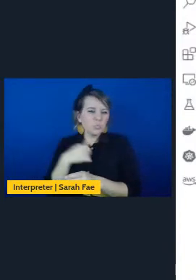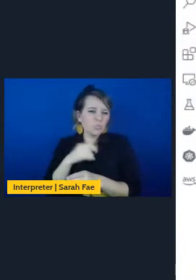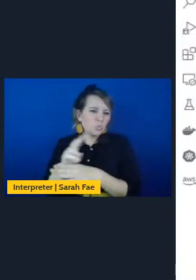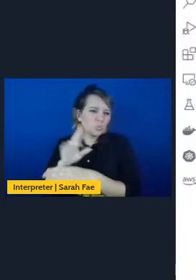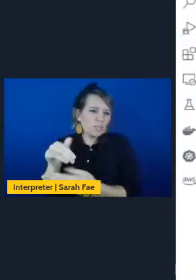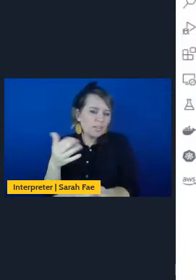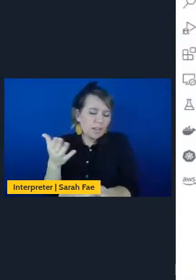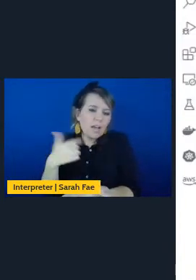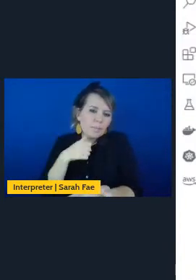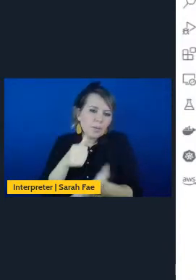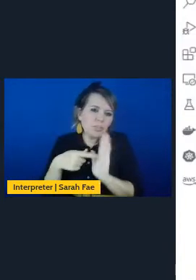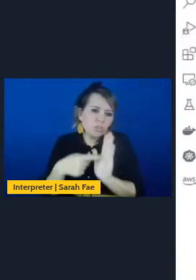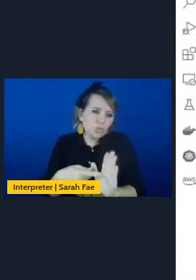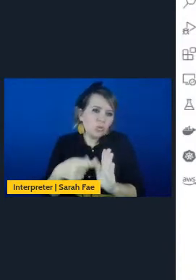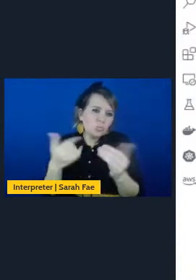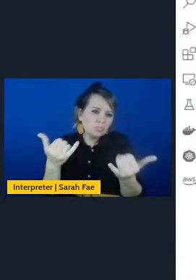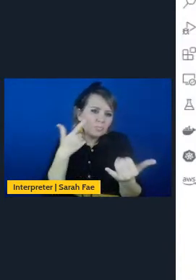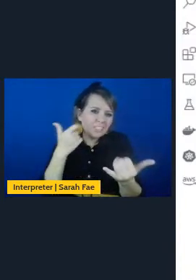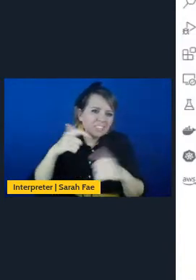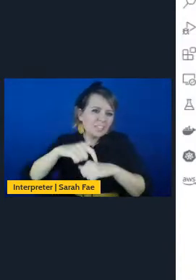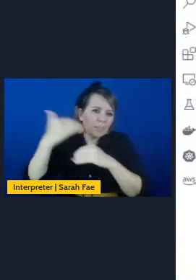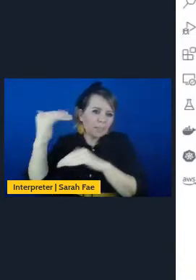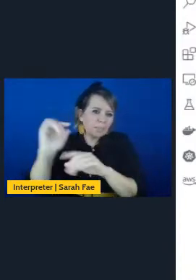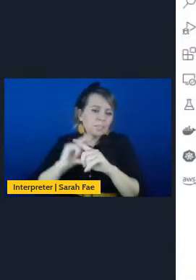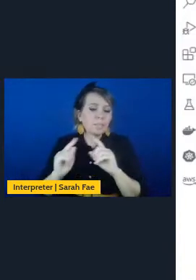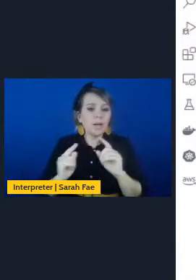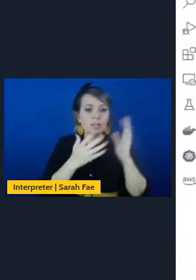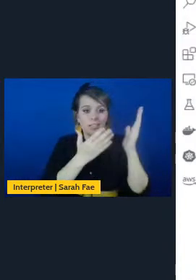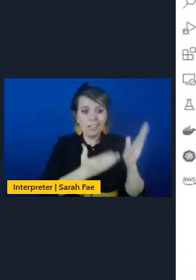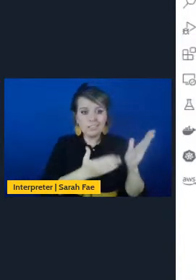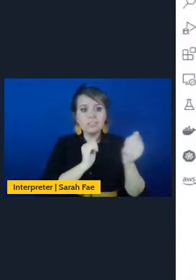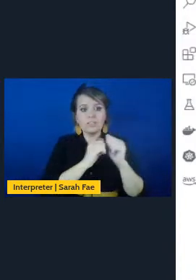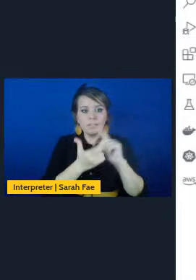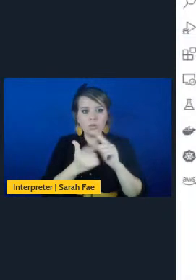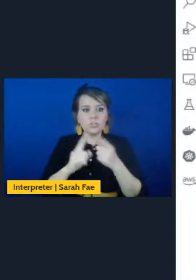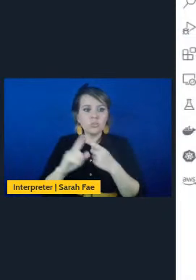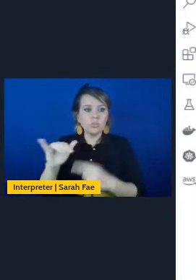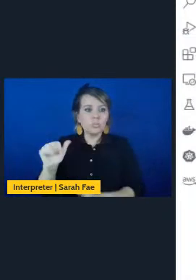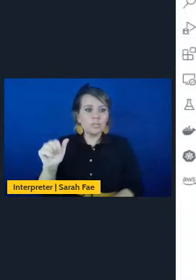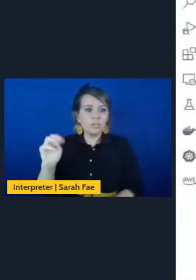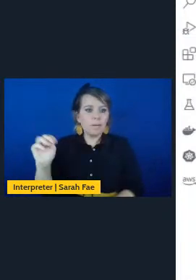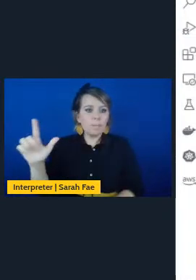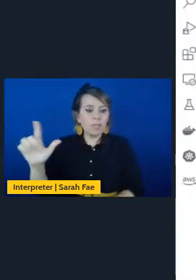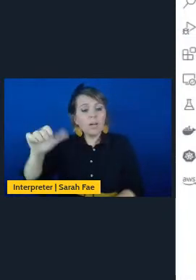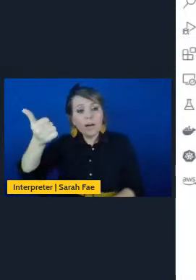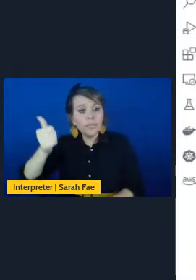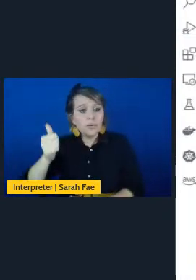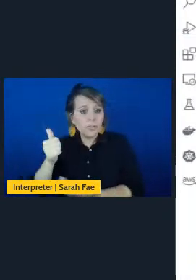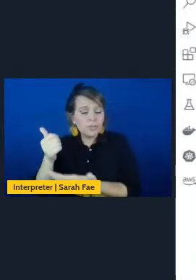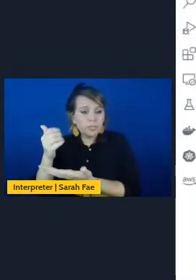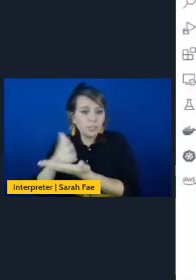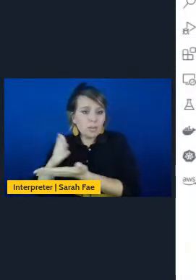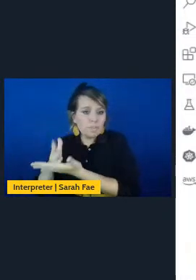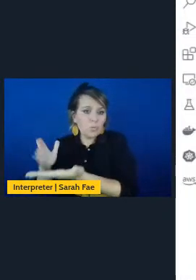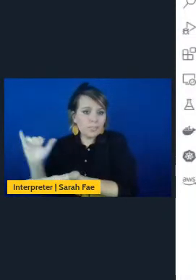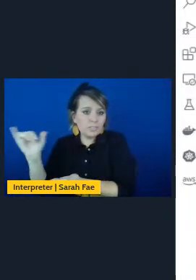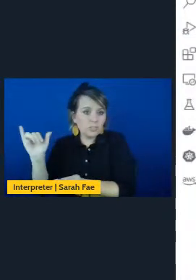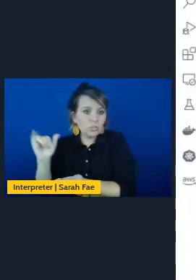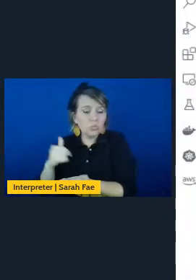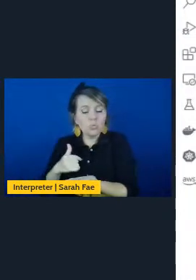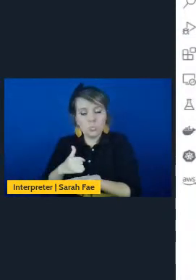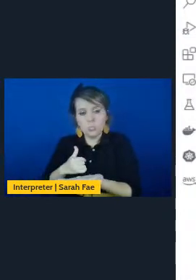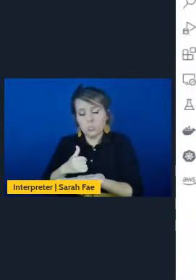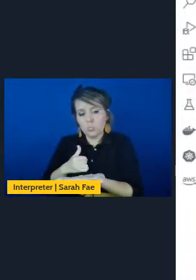interest of time, but as you can see, this has been converted to YAML. And other components as well, like I mentioned, some of the aspects around